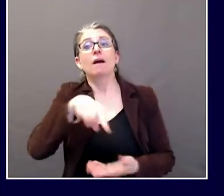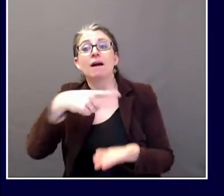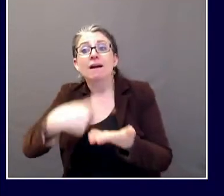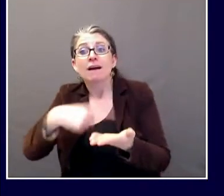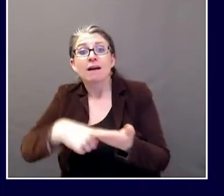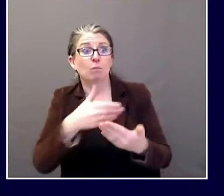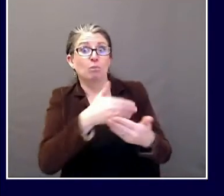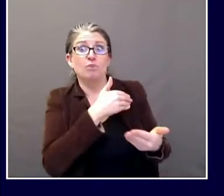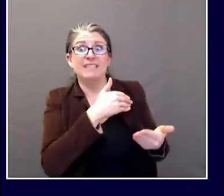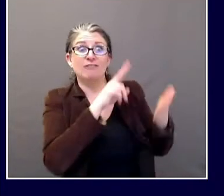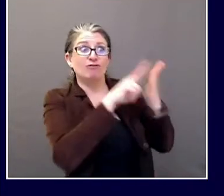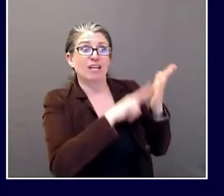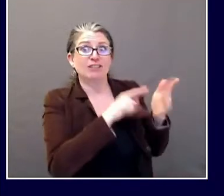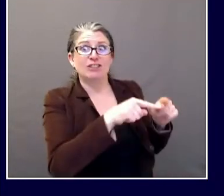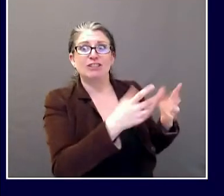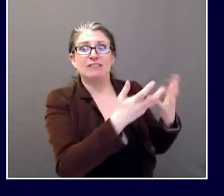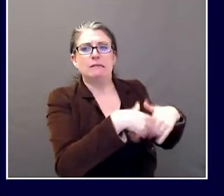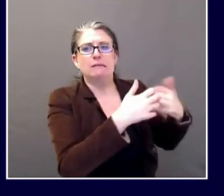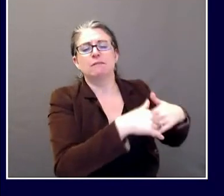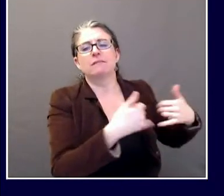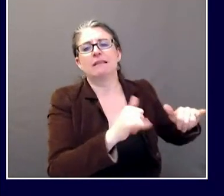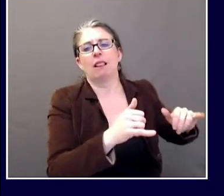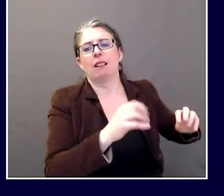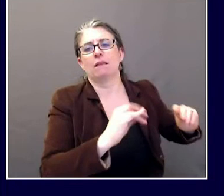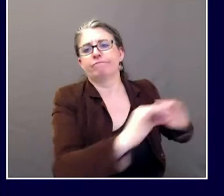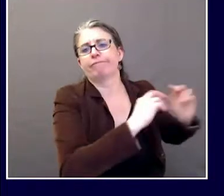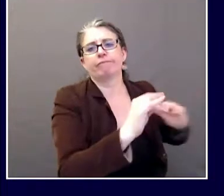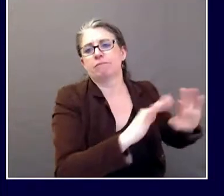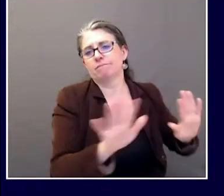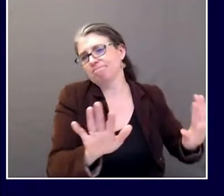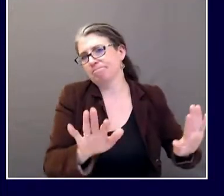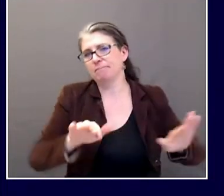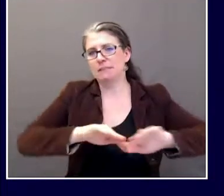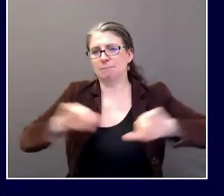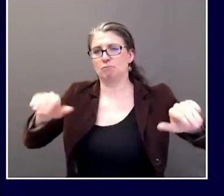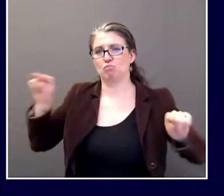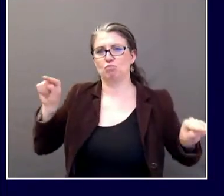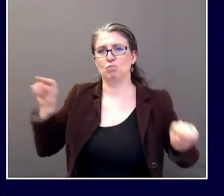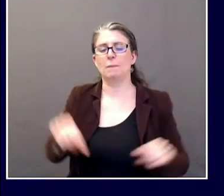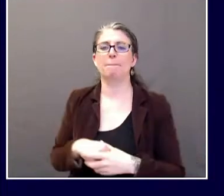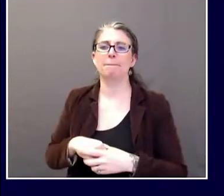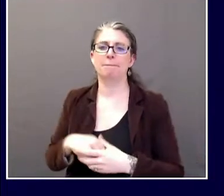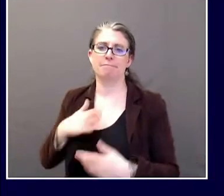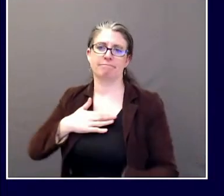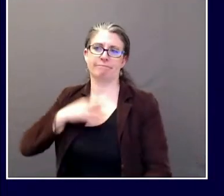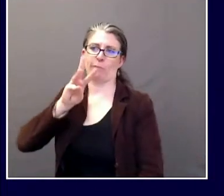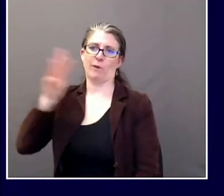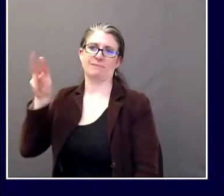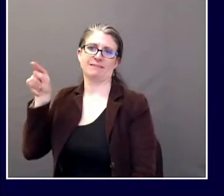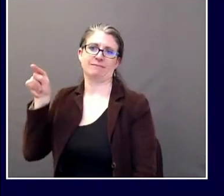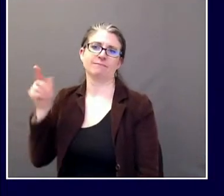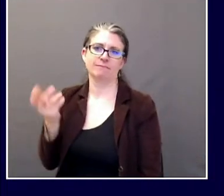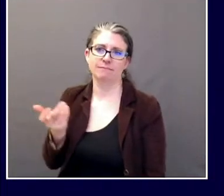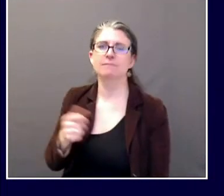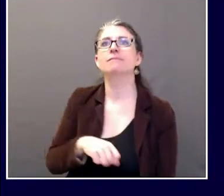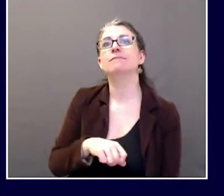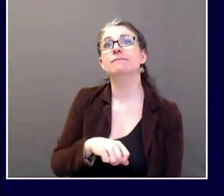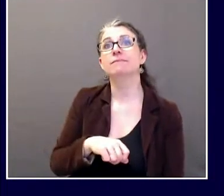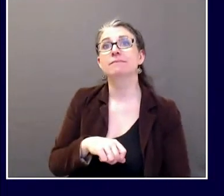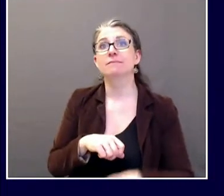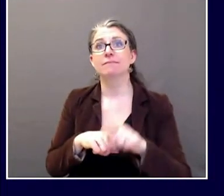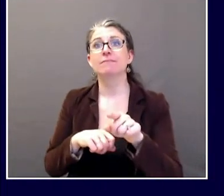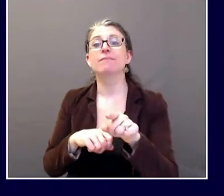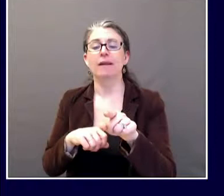not, from the data so far, school sports have been a significant driver of COVID cases in Maine, or if not so much, have there